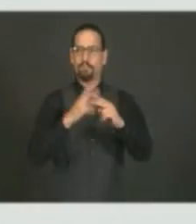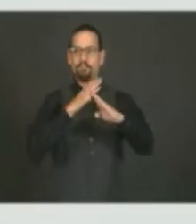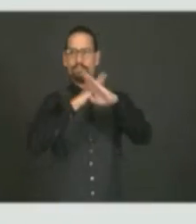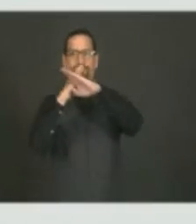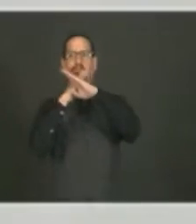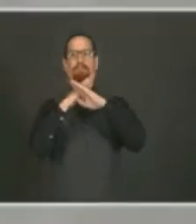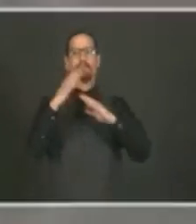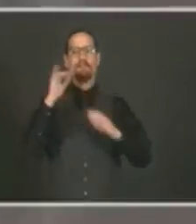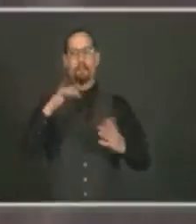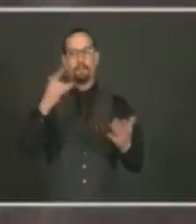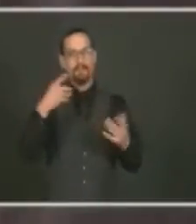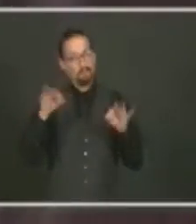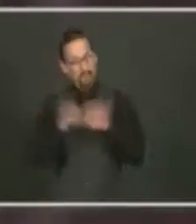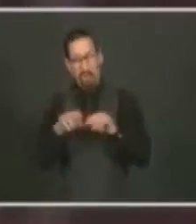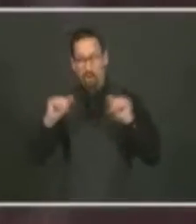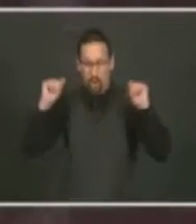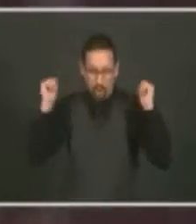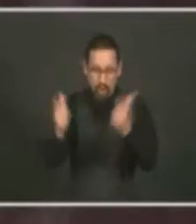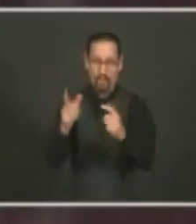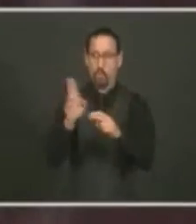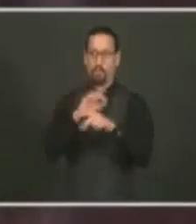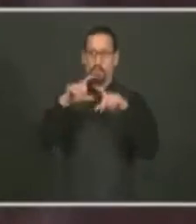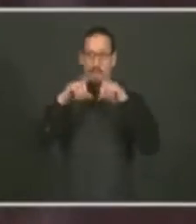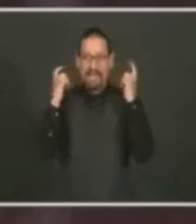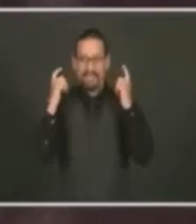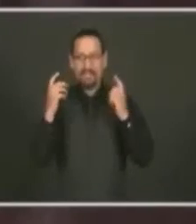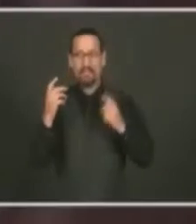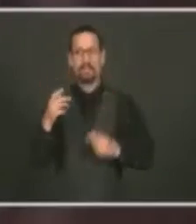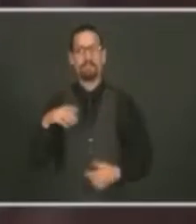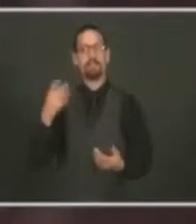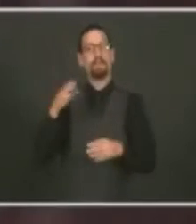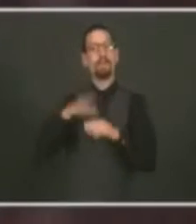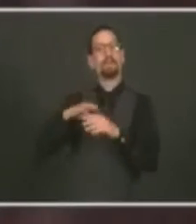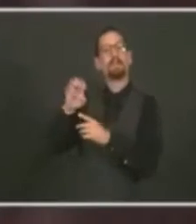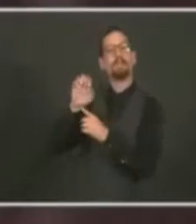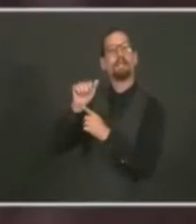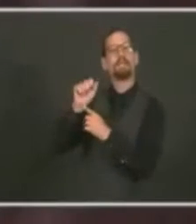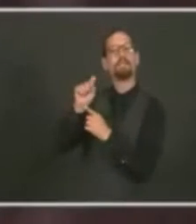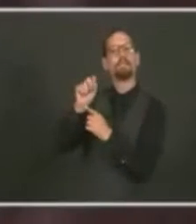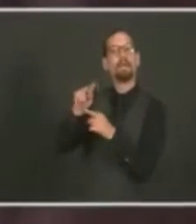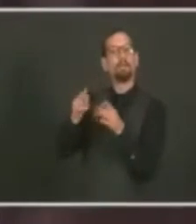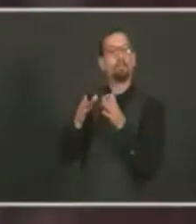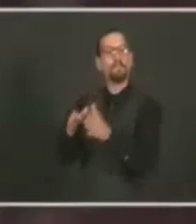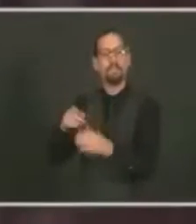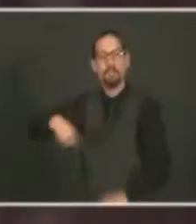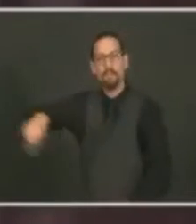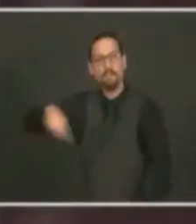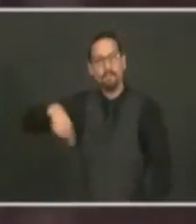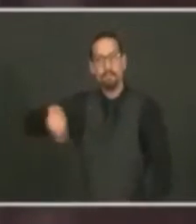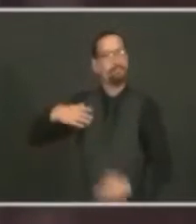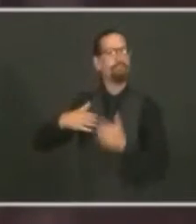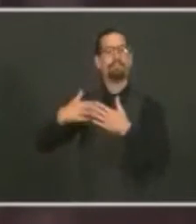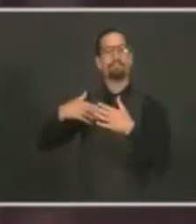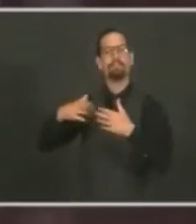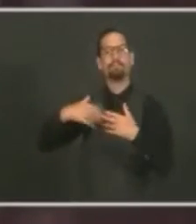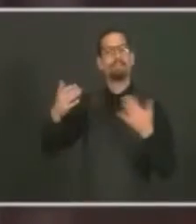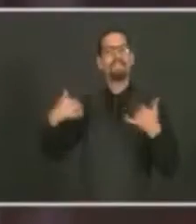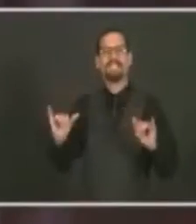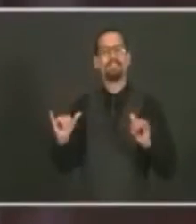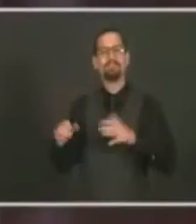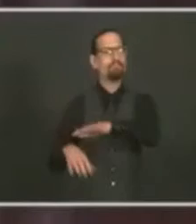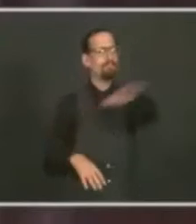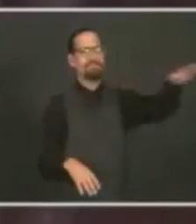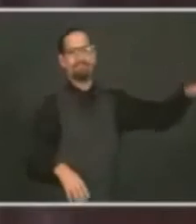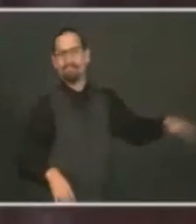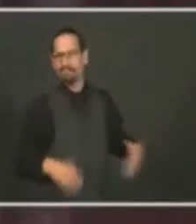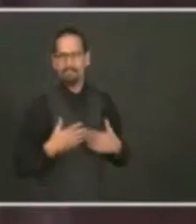Federal Hill or whether you're on Eaton Street, period. And if they're not, they need to. And nobody's above the law. You know, the cops ought to be